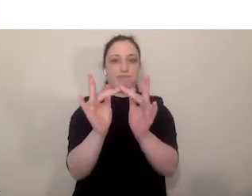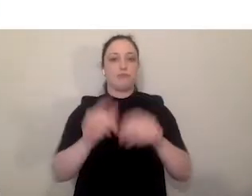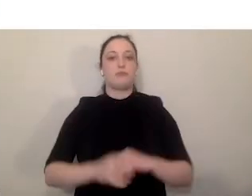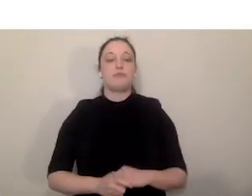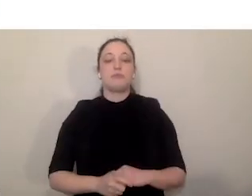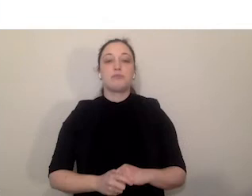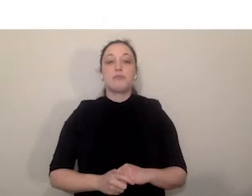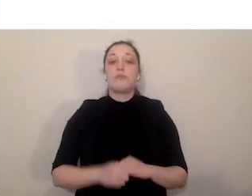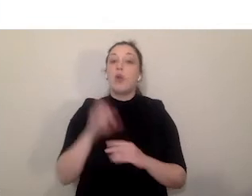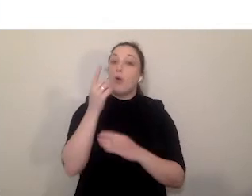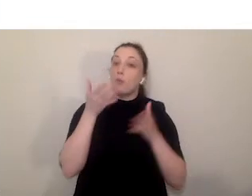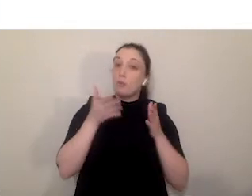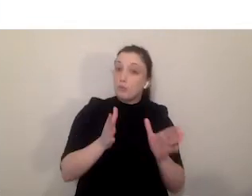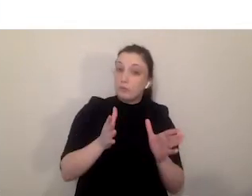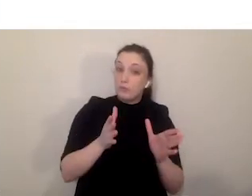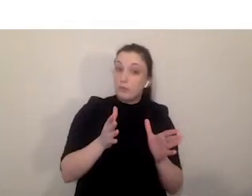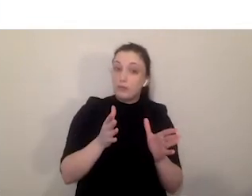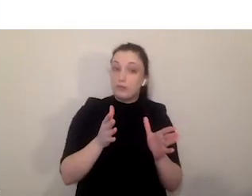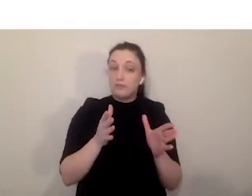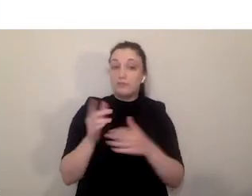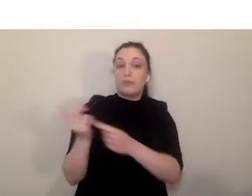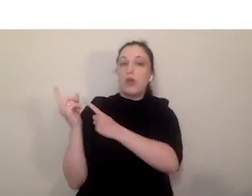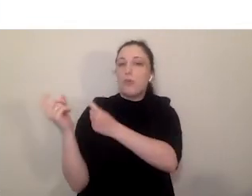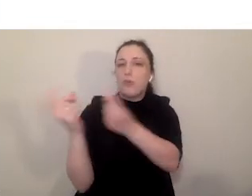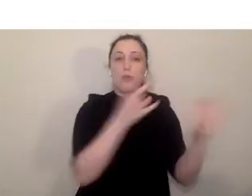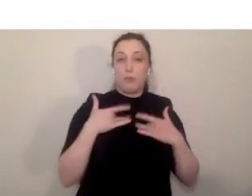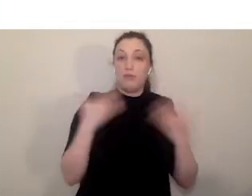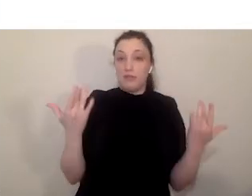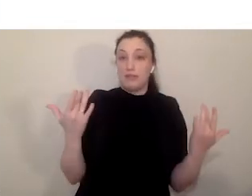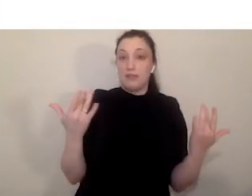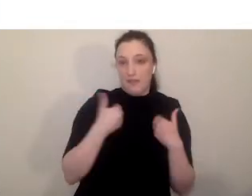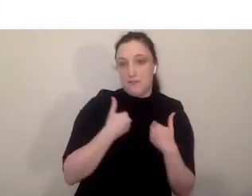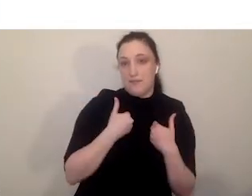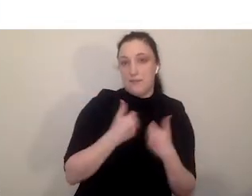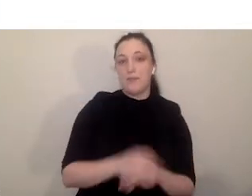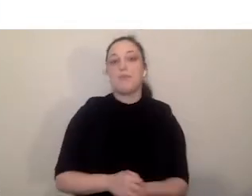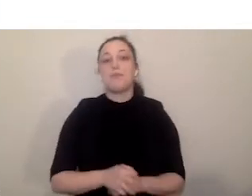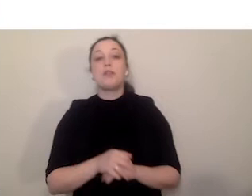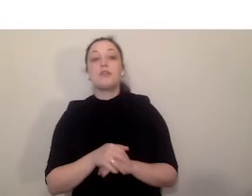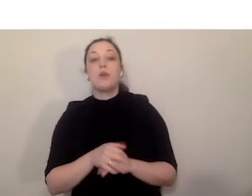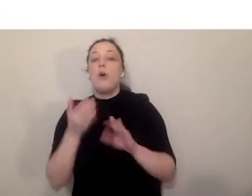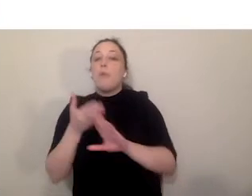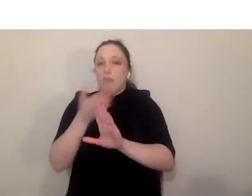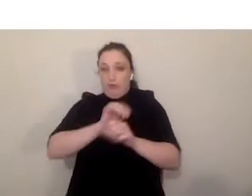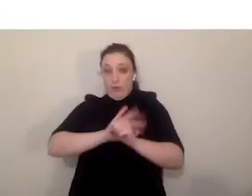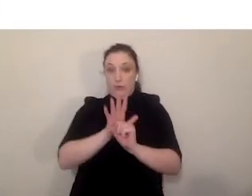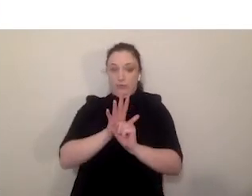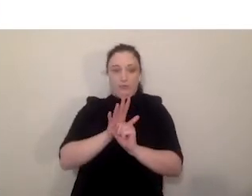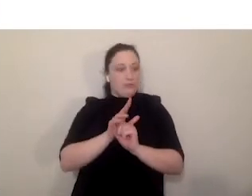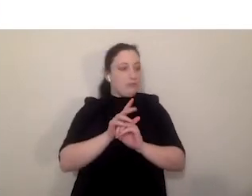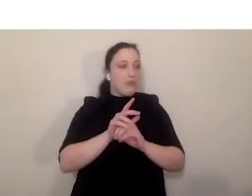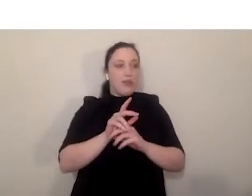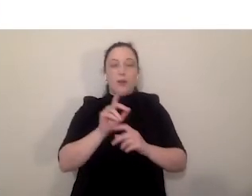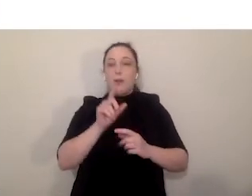recruitment events that we host. So prior to the pandemic, that would have happened in person. Of course, that's not possible these days.